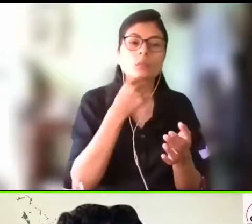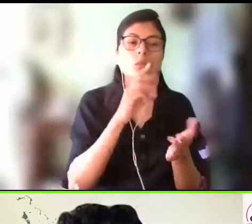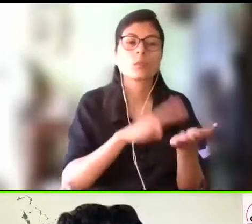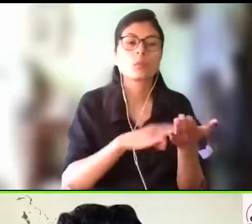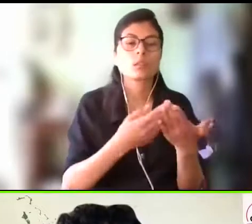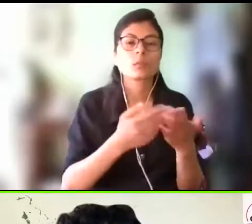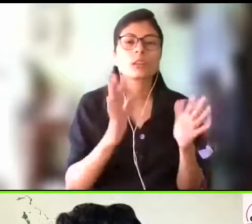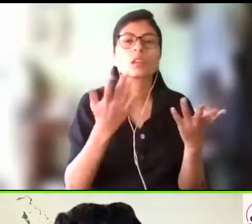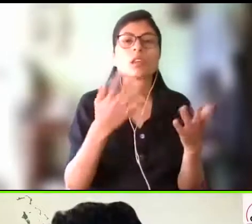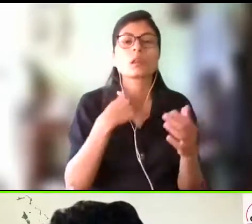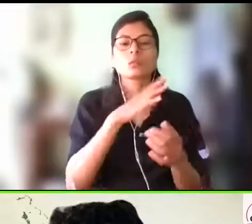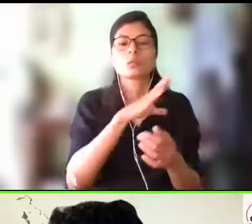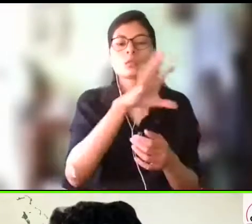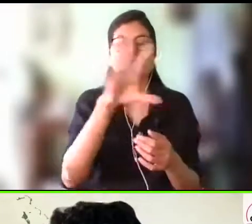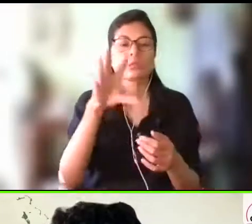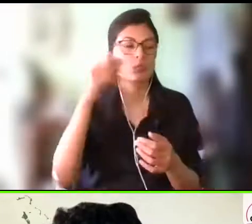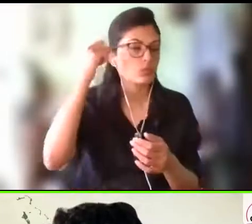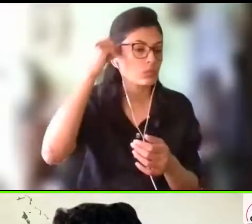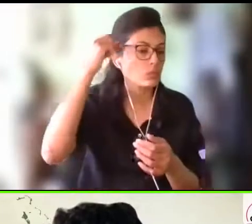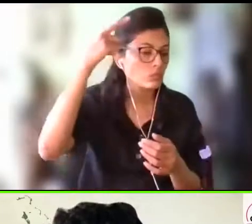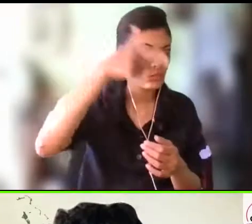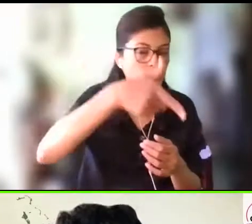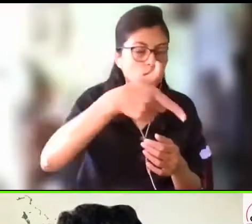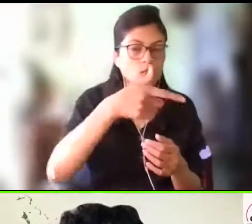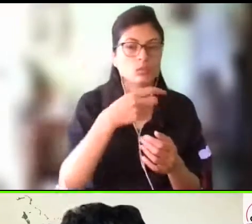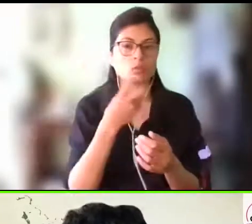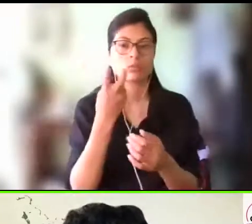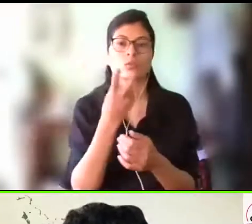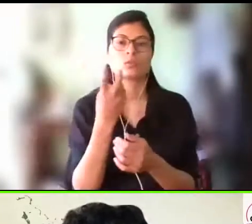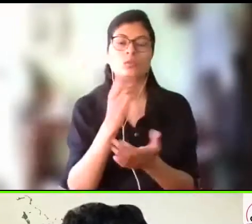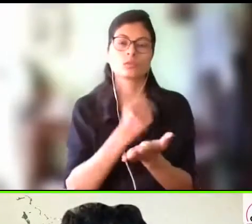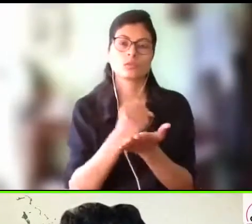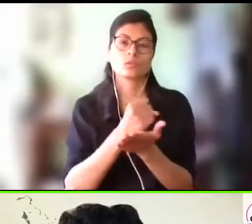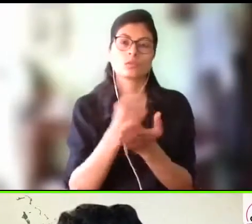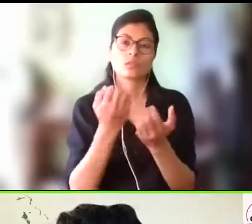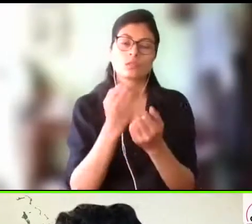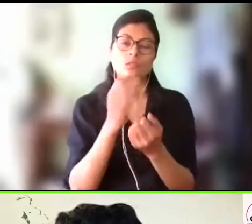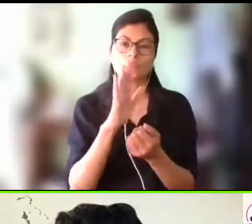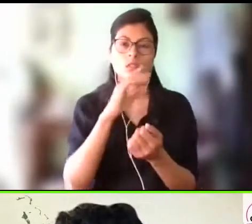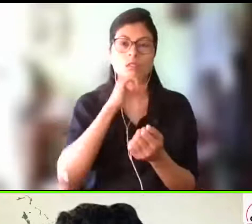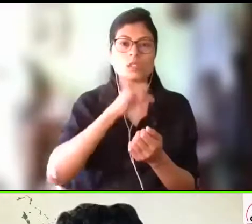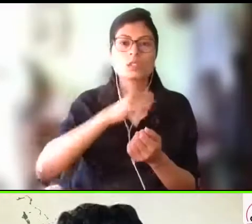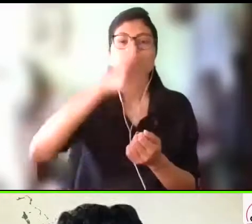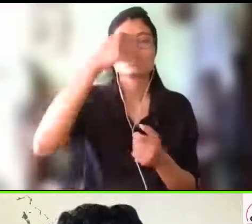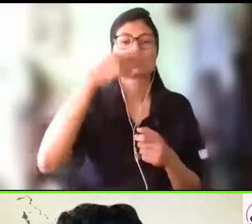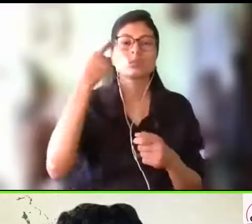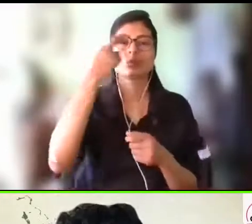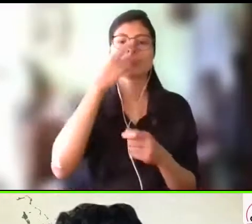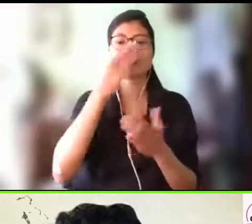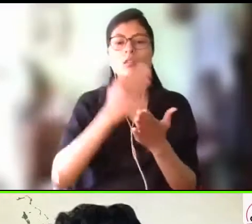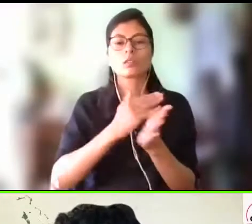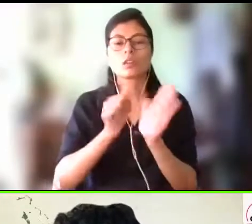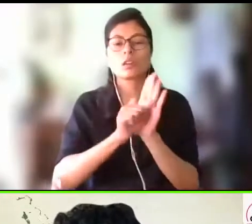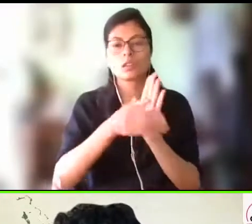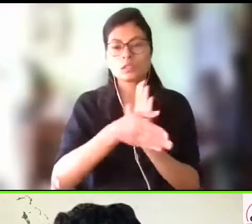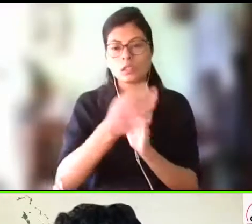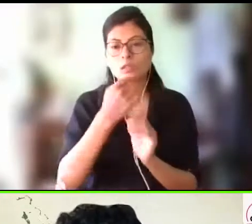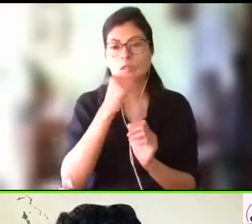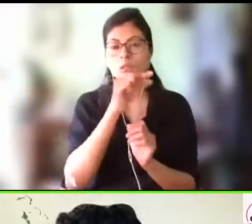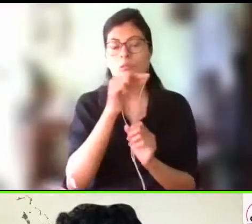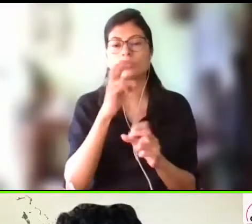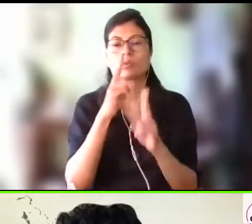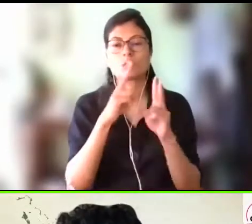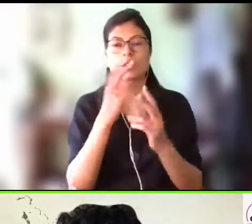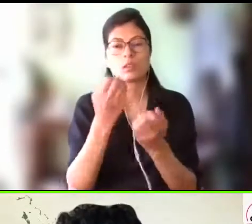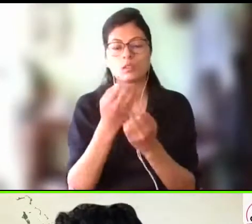can benefit them and are sustainable. So simple things of what are the difference between traditional and parametric insurance and